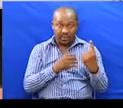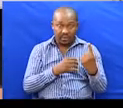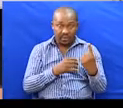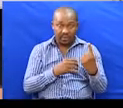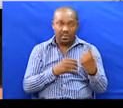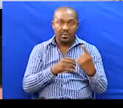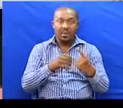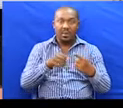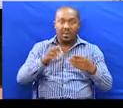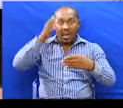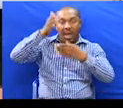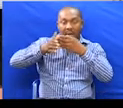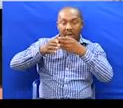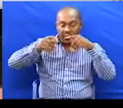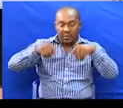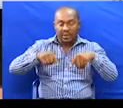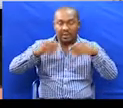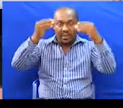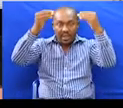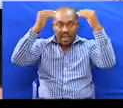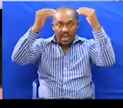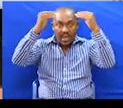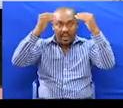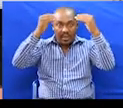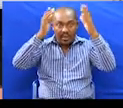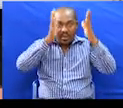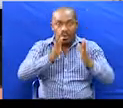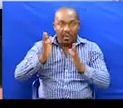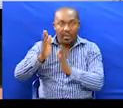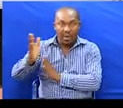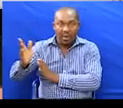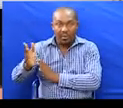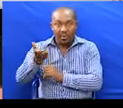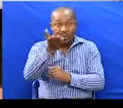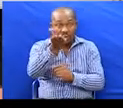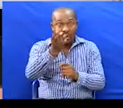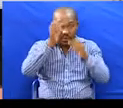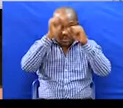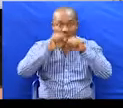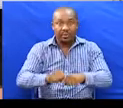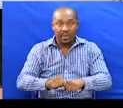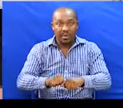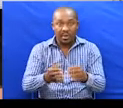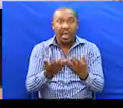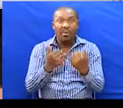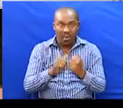At the end of this learning program, you should be able to